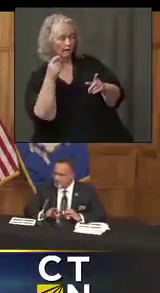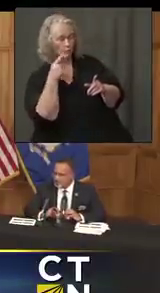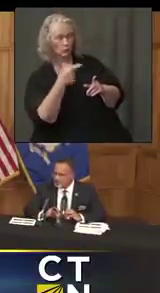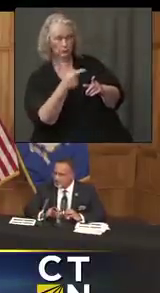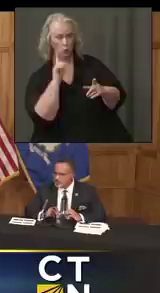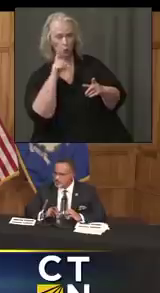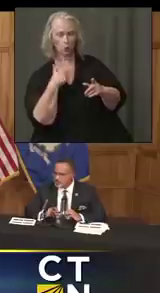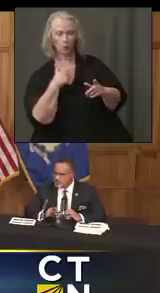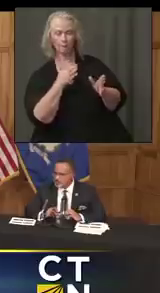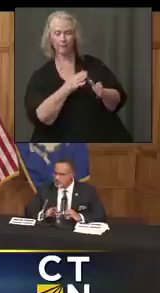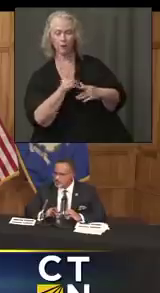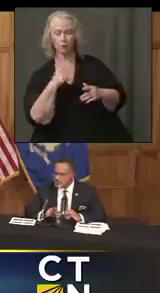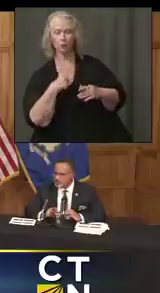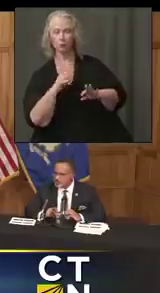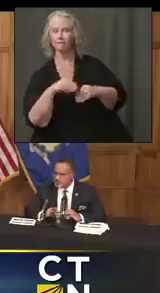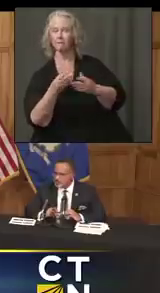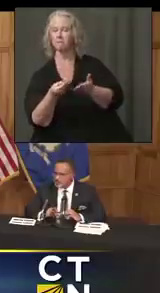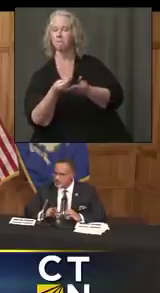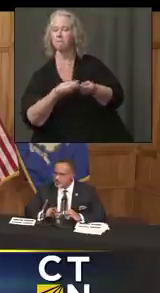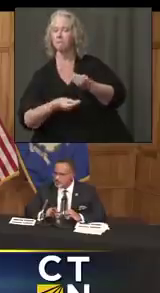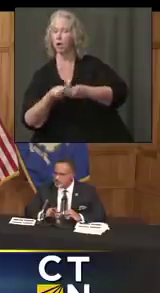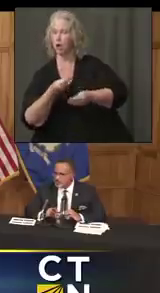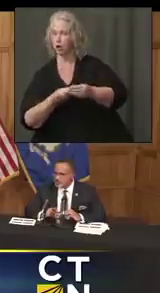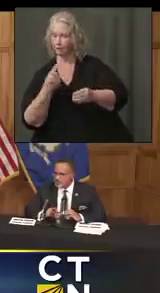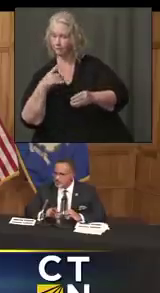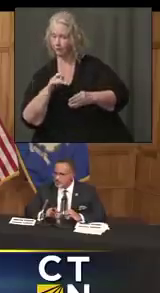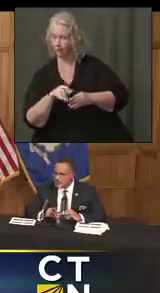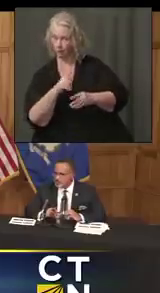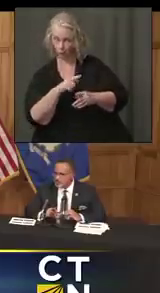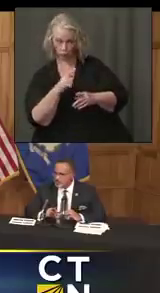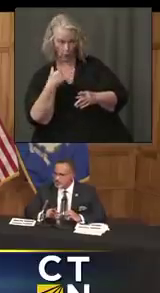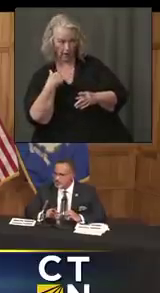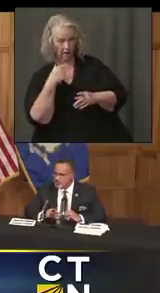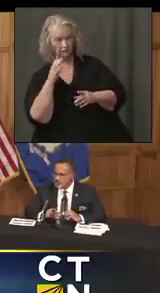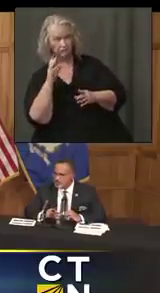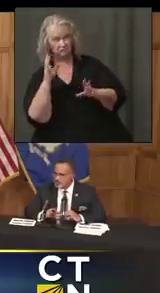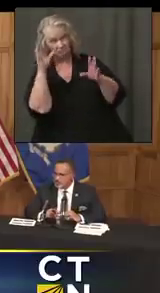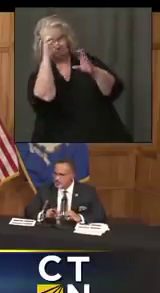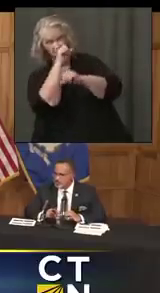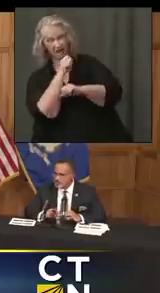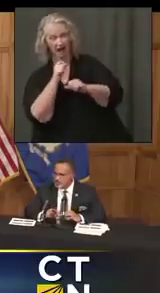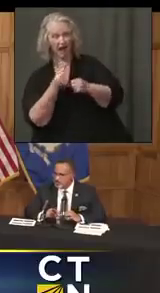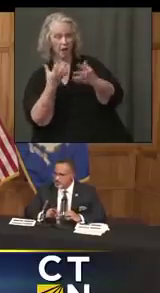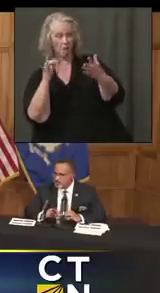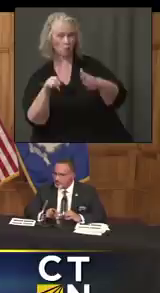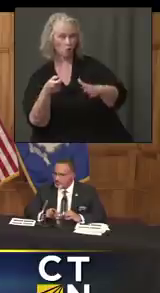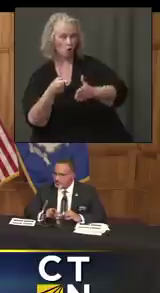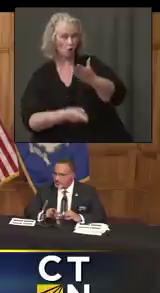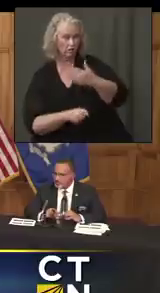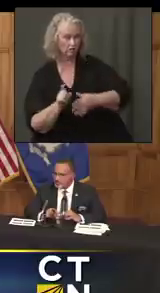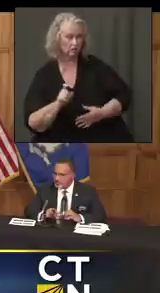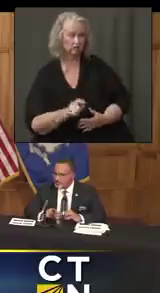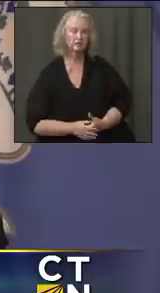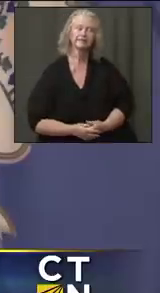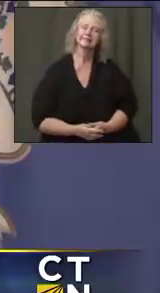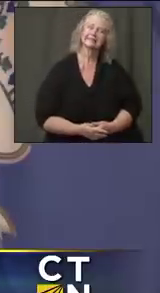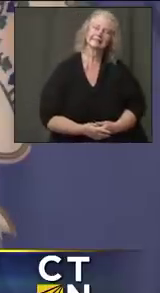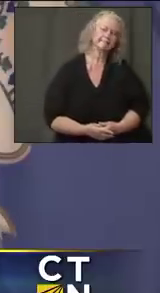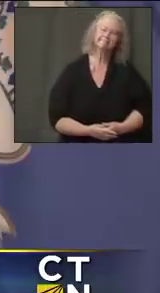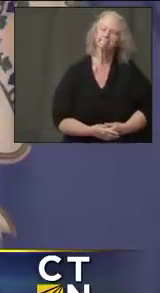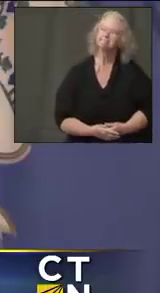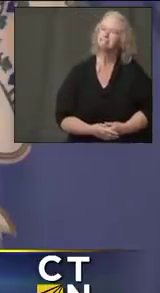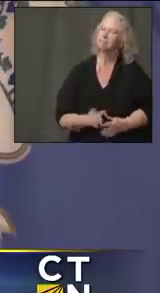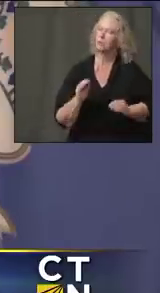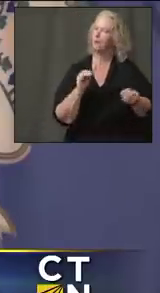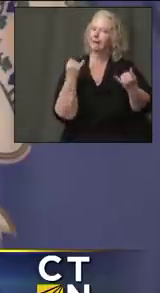with specific plans, but does the state have an estimated overall price tag yet? You know, we really don't.